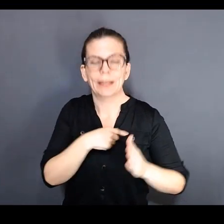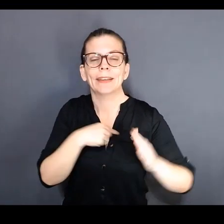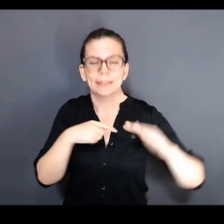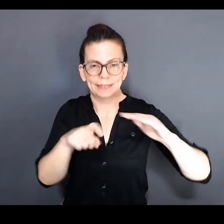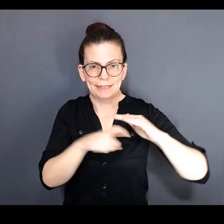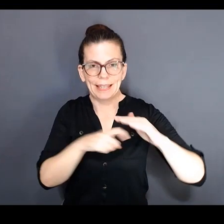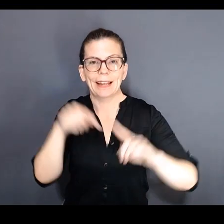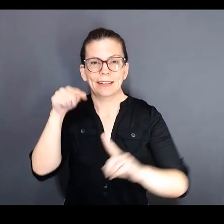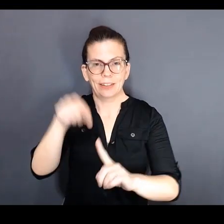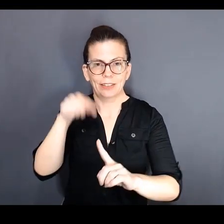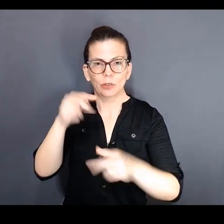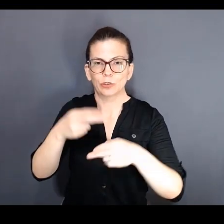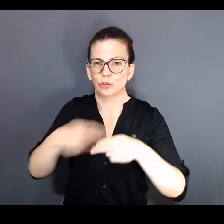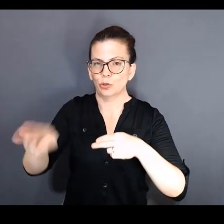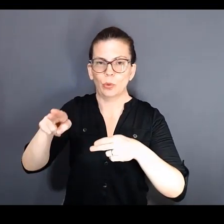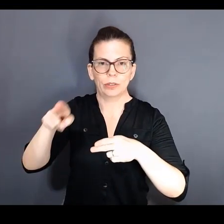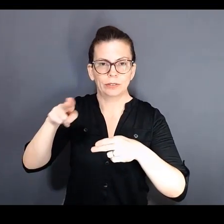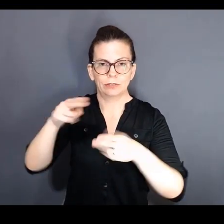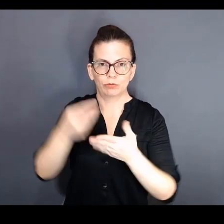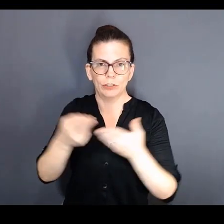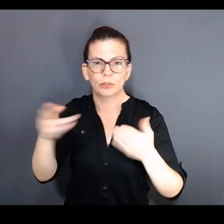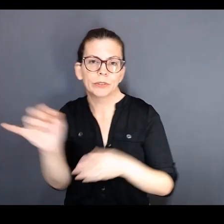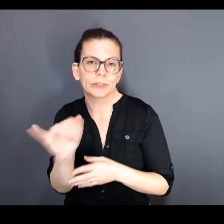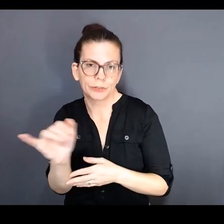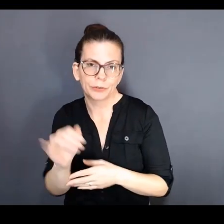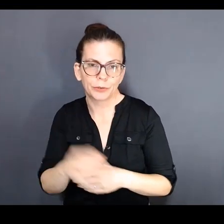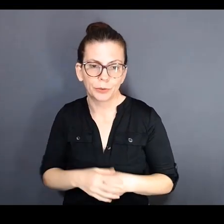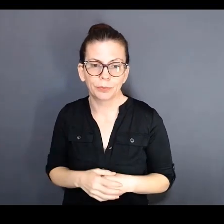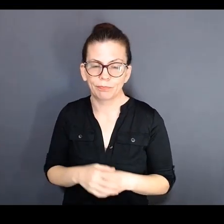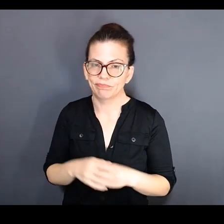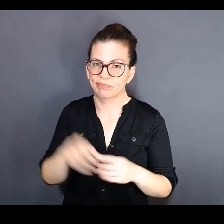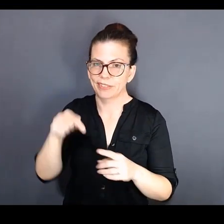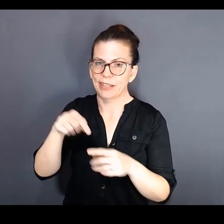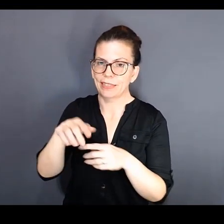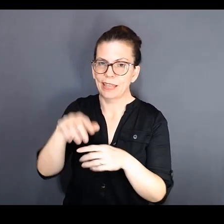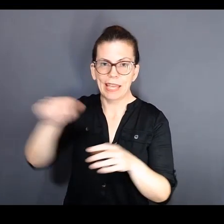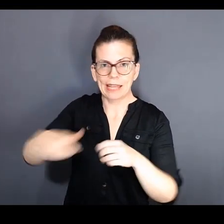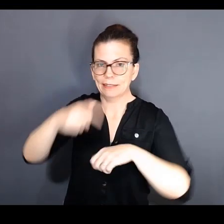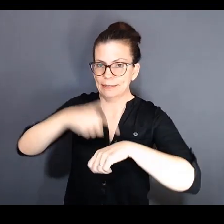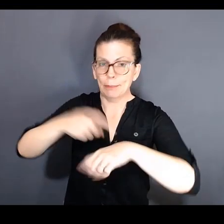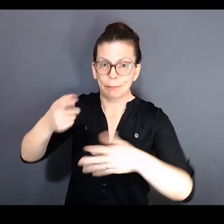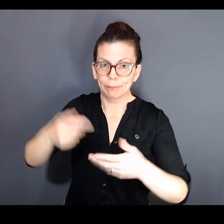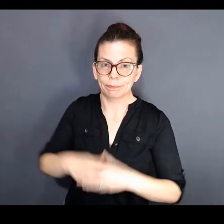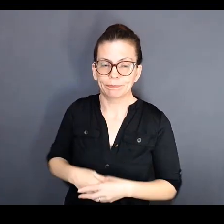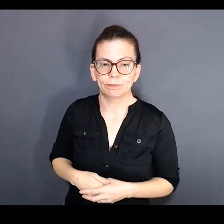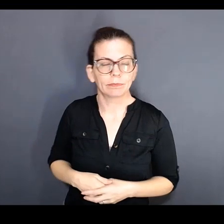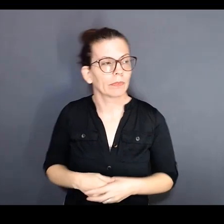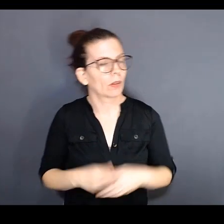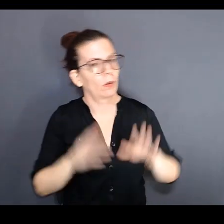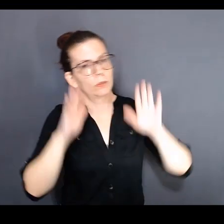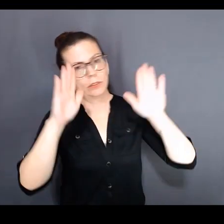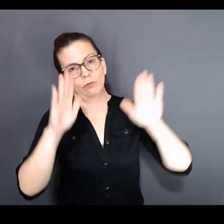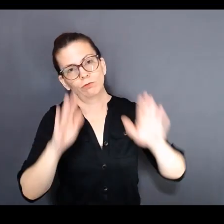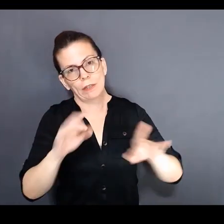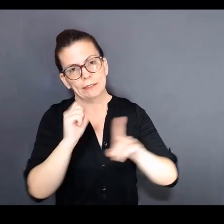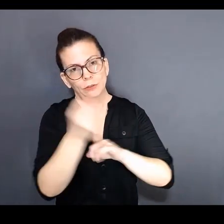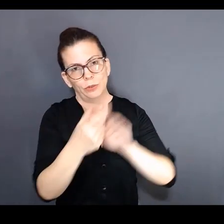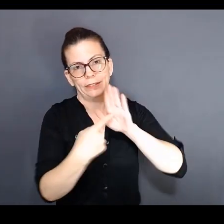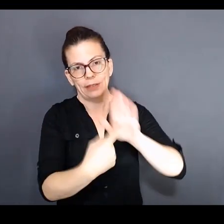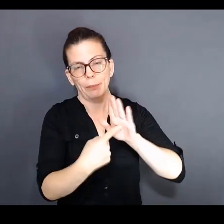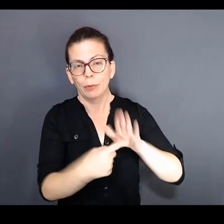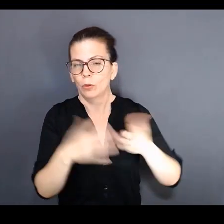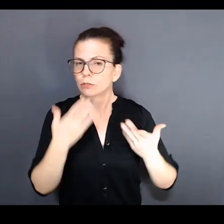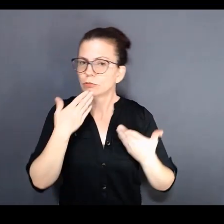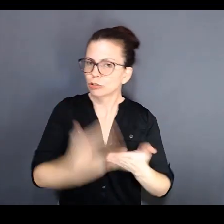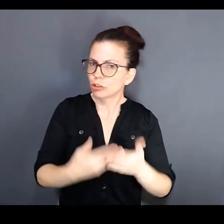we do scan those ephemeral or short-lived resources also in near real time. I think that's a great use